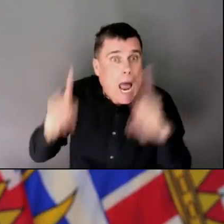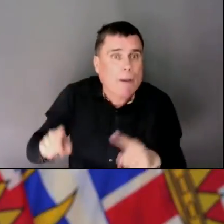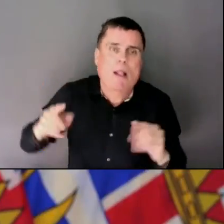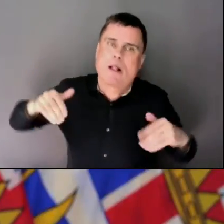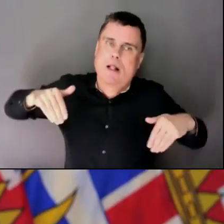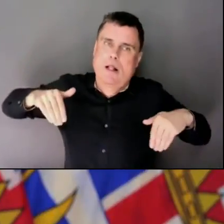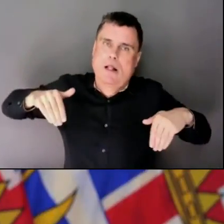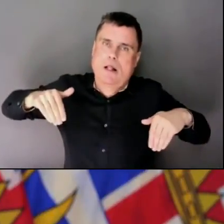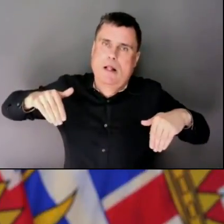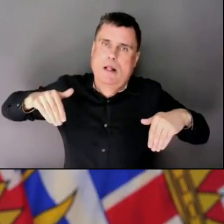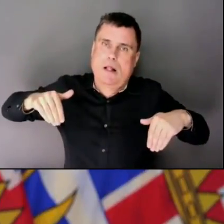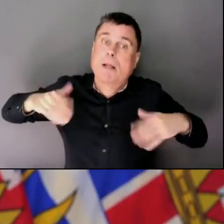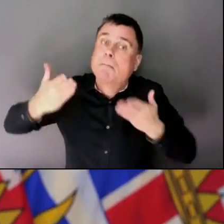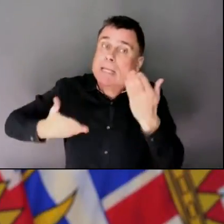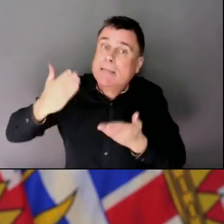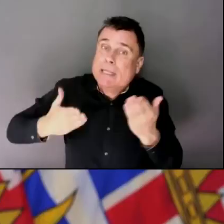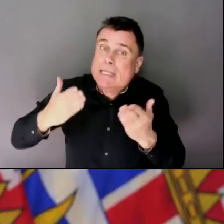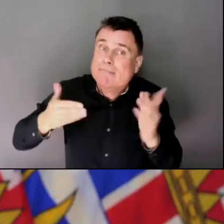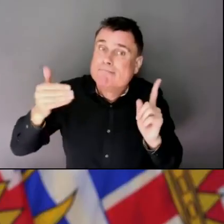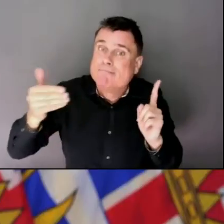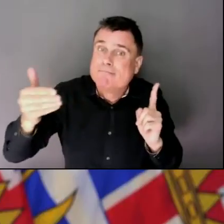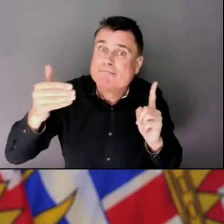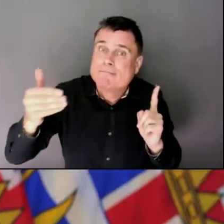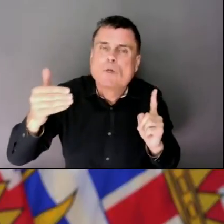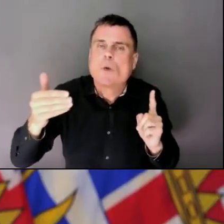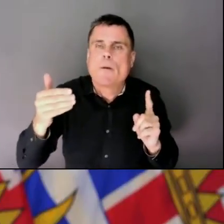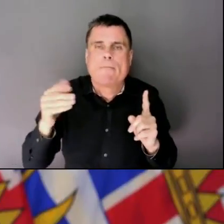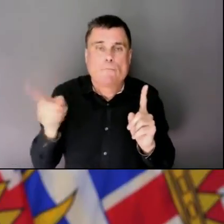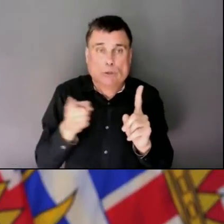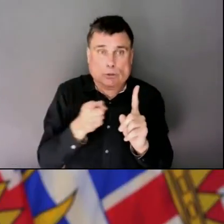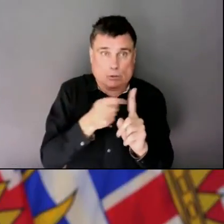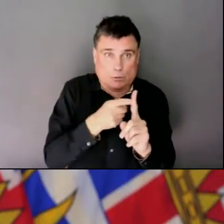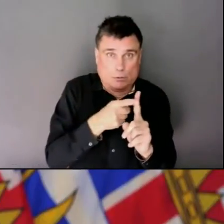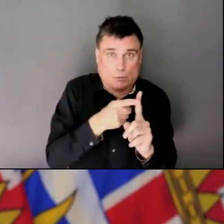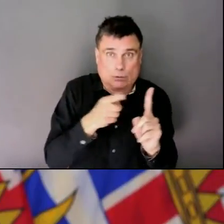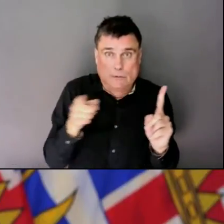which is the better of those two to do?